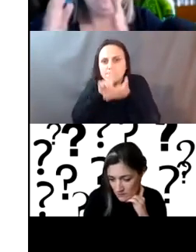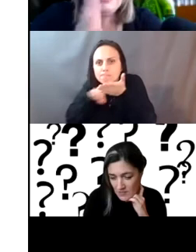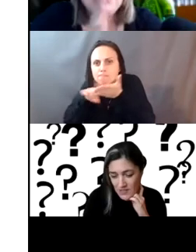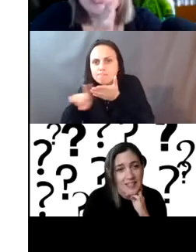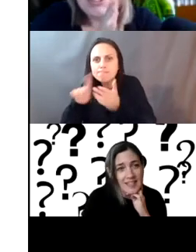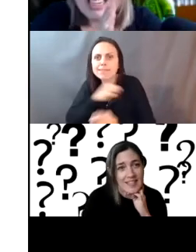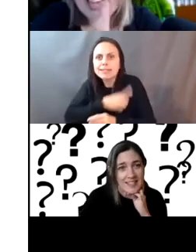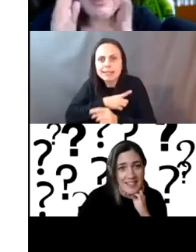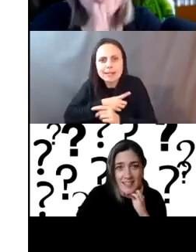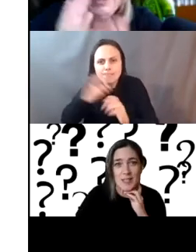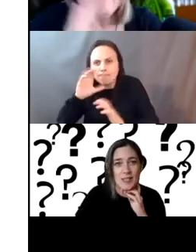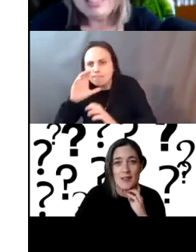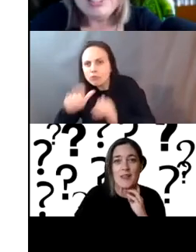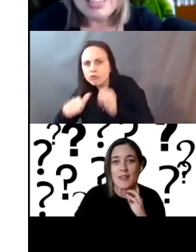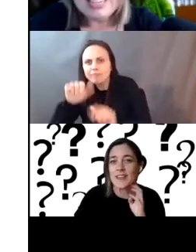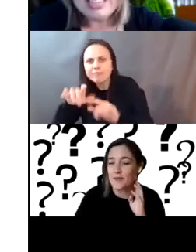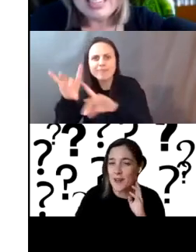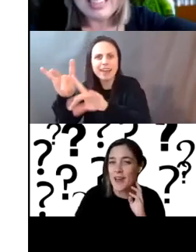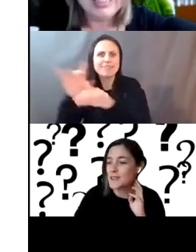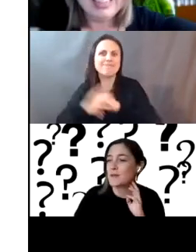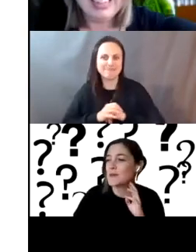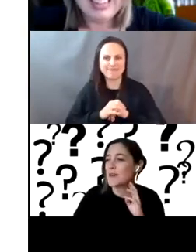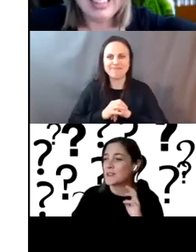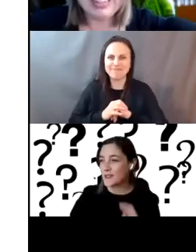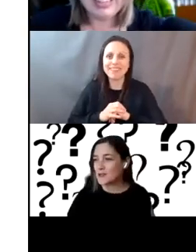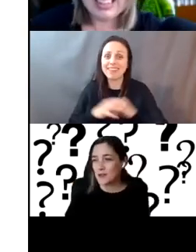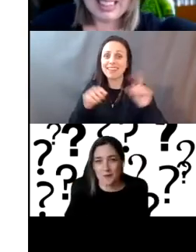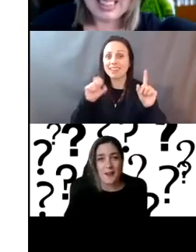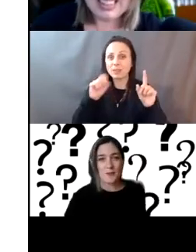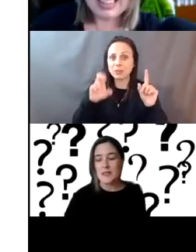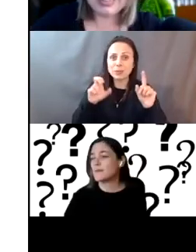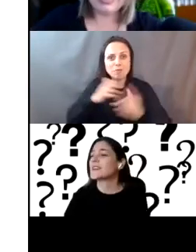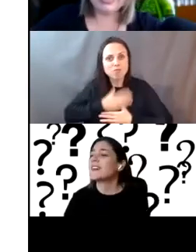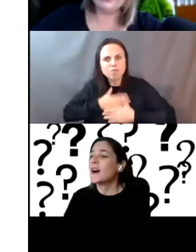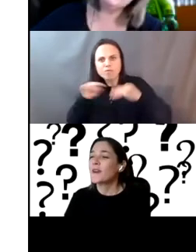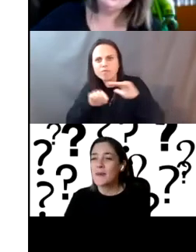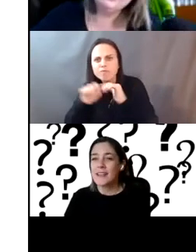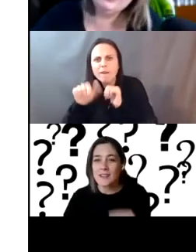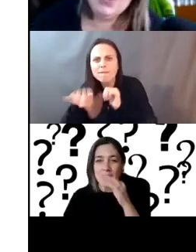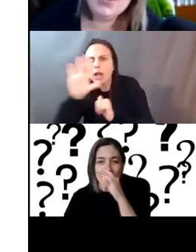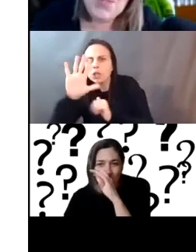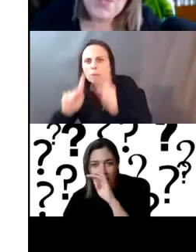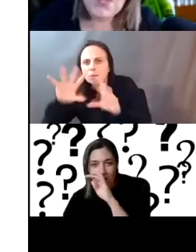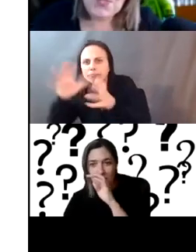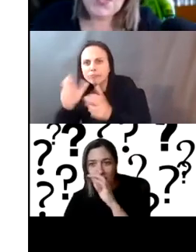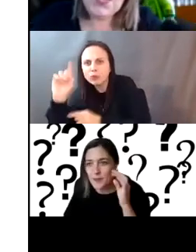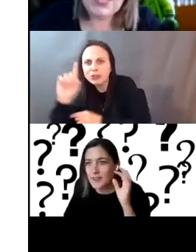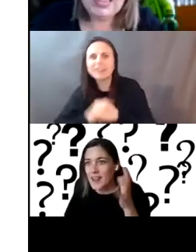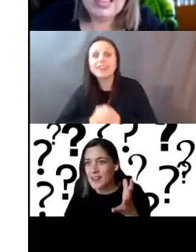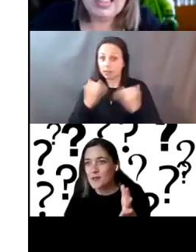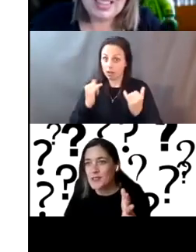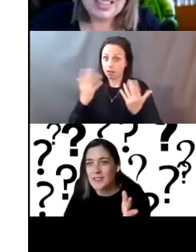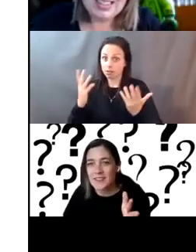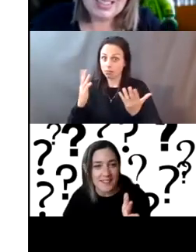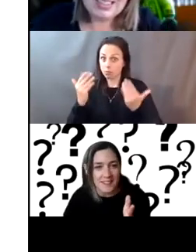It's a mystery. I love a good sniffing mystery. Cyberspace adventure to find your peeps. Okay, Mandy, do you want to go live and